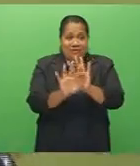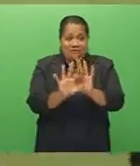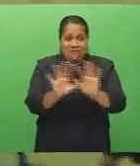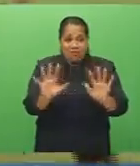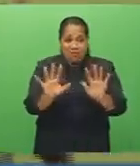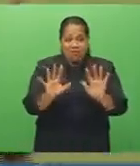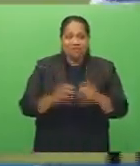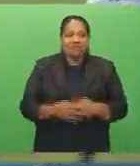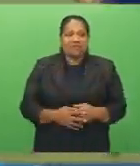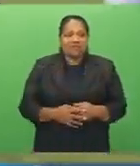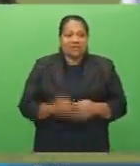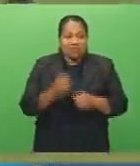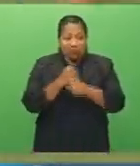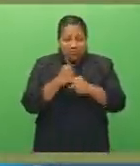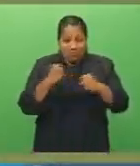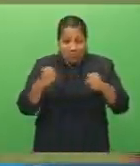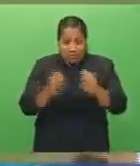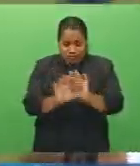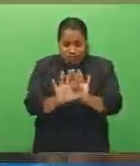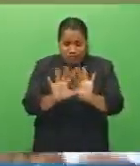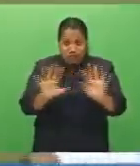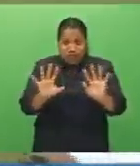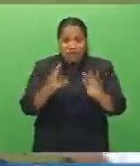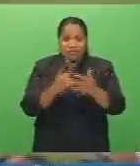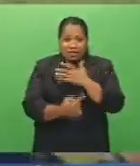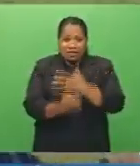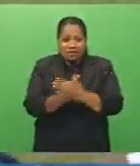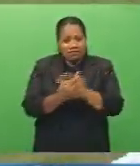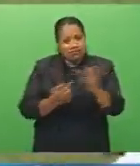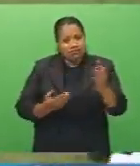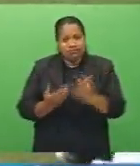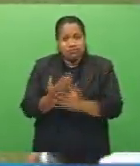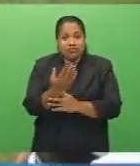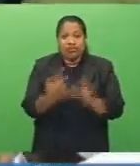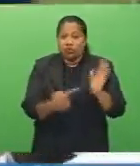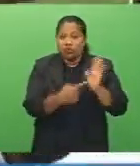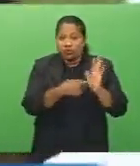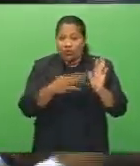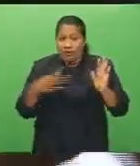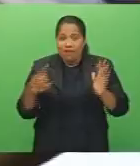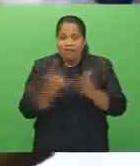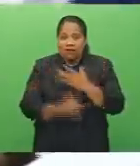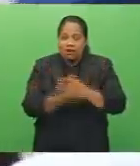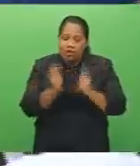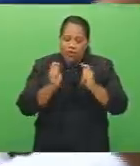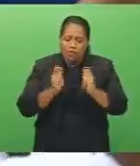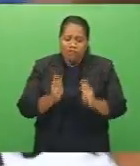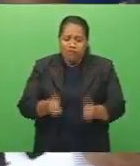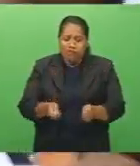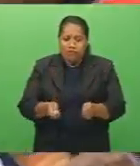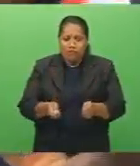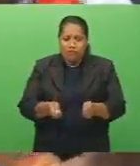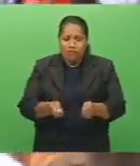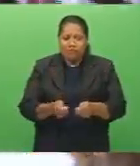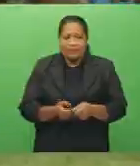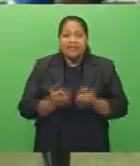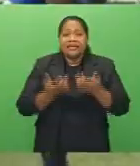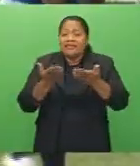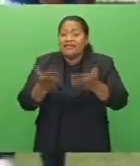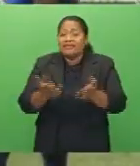power pack forwards of Nandi bulldozed their way through, where Turuva Lume scored a beautiful try, giving Nandi a 5-0